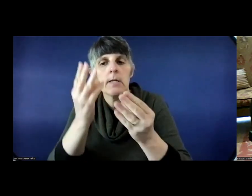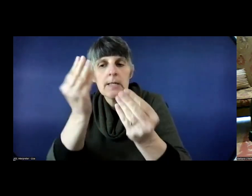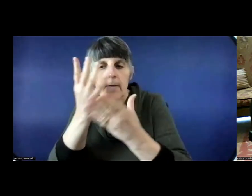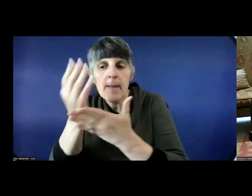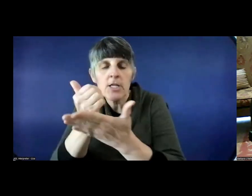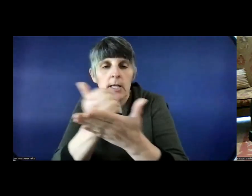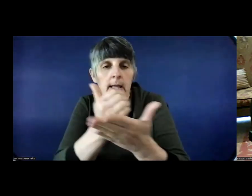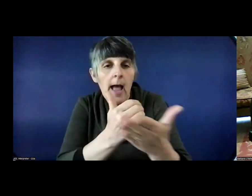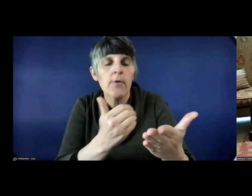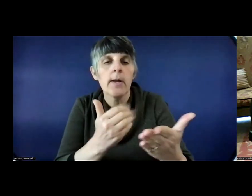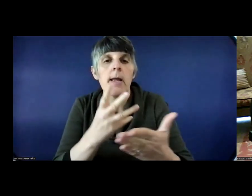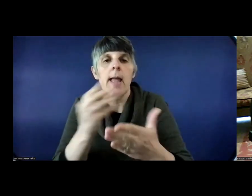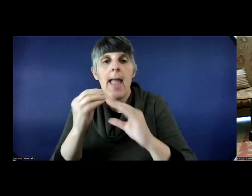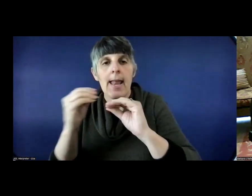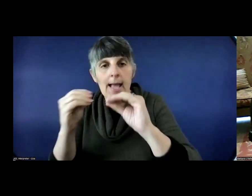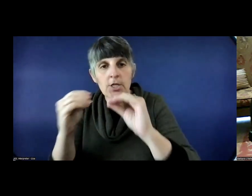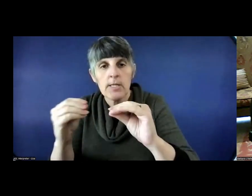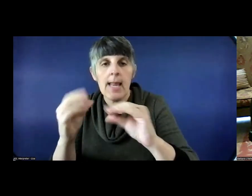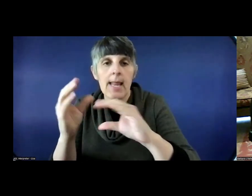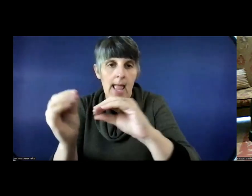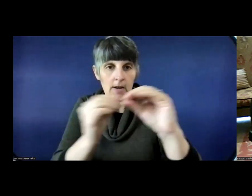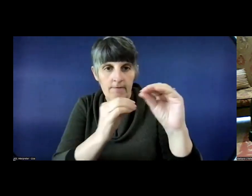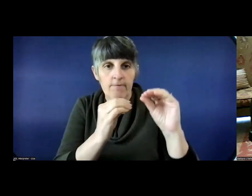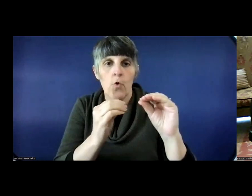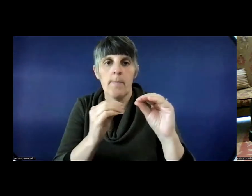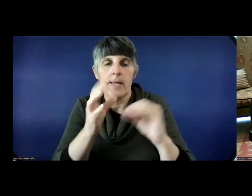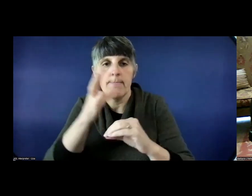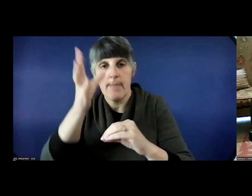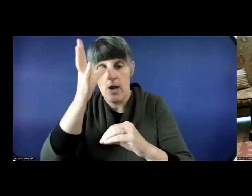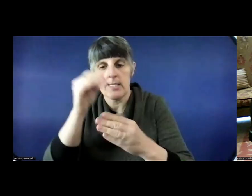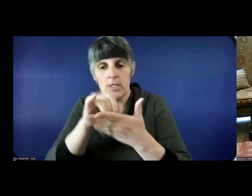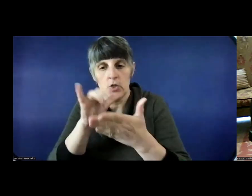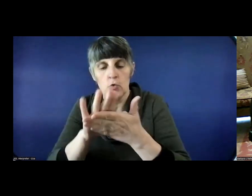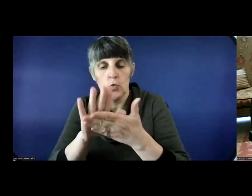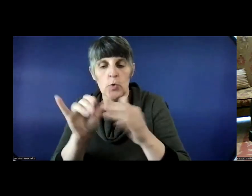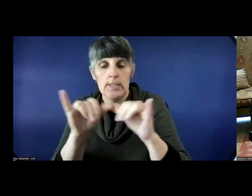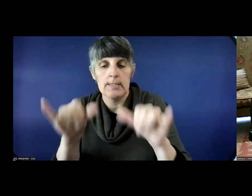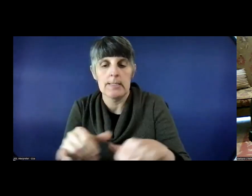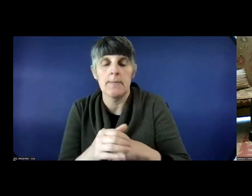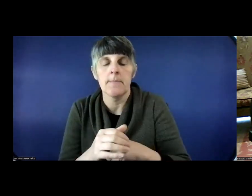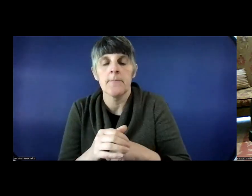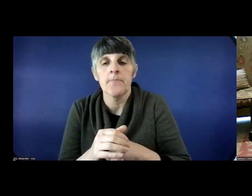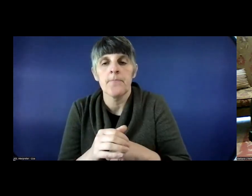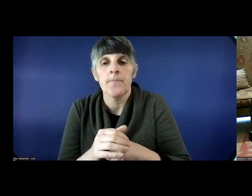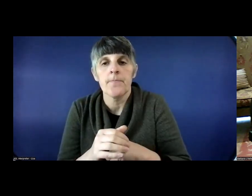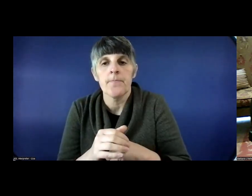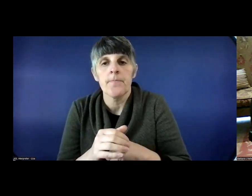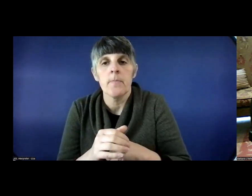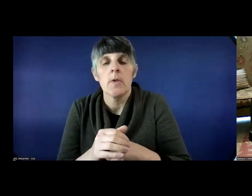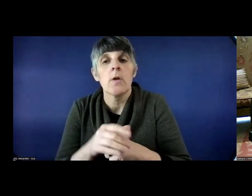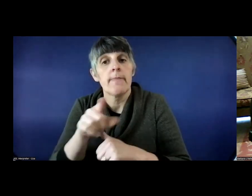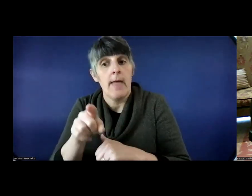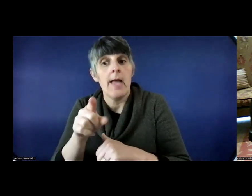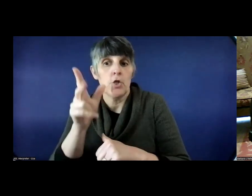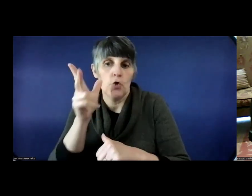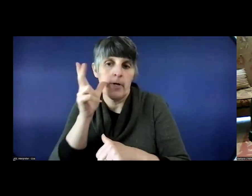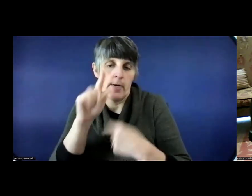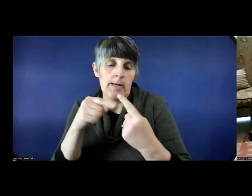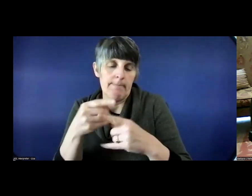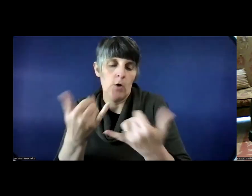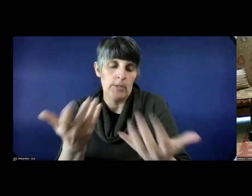gathering, and educating and informing parents and school systems that you're hearing about